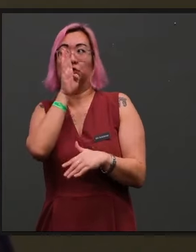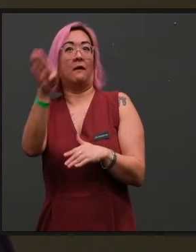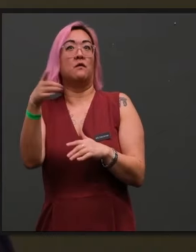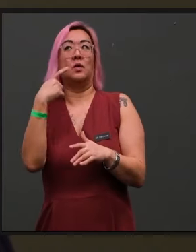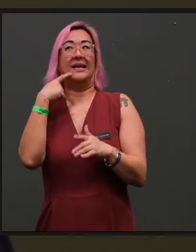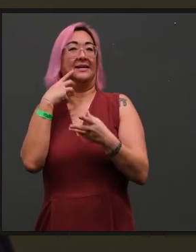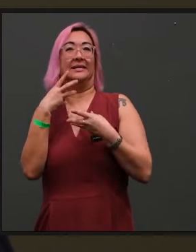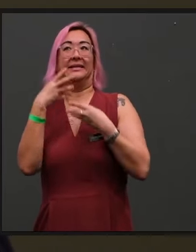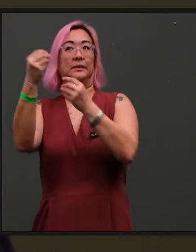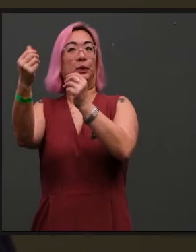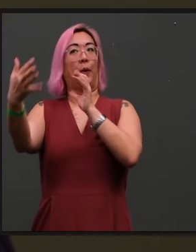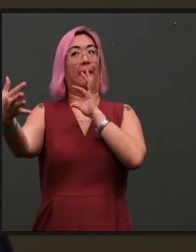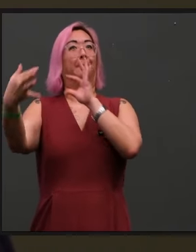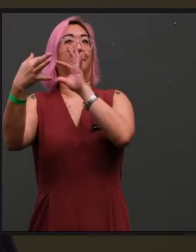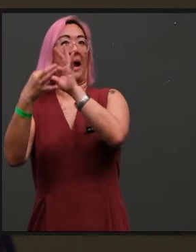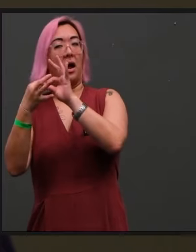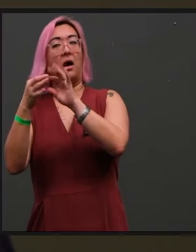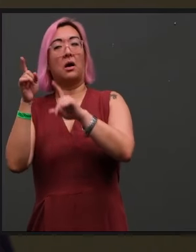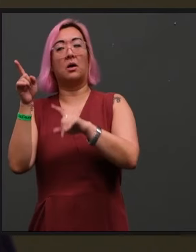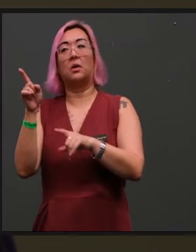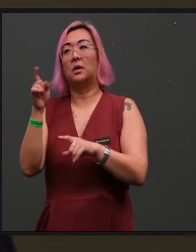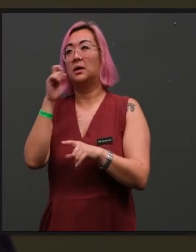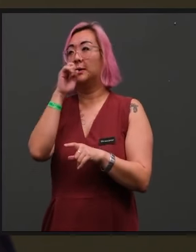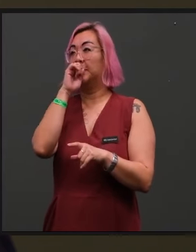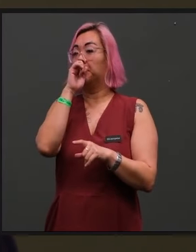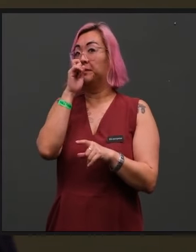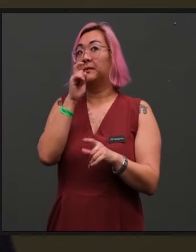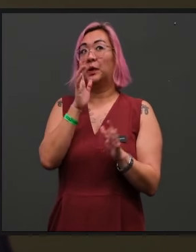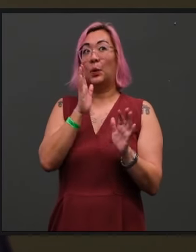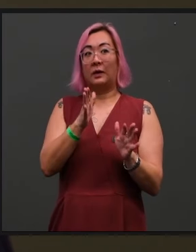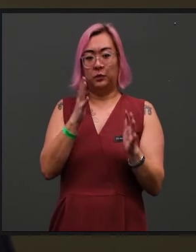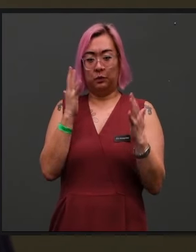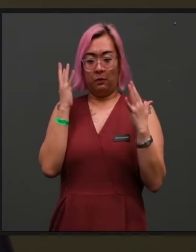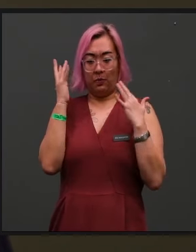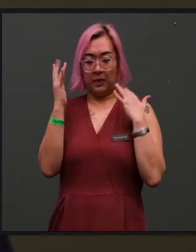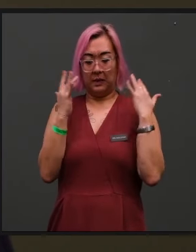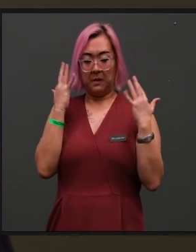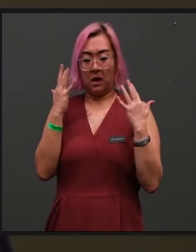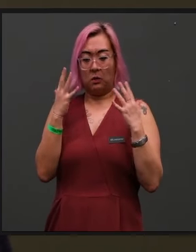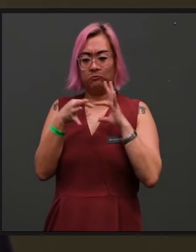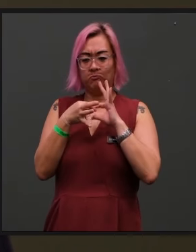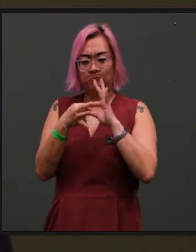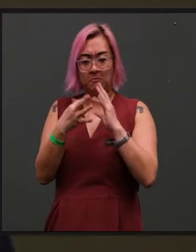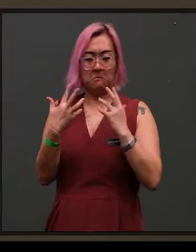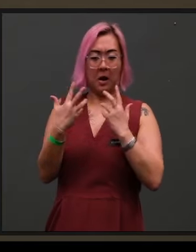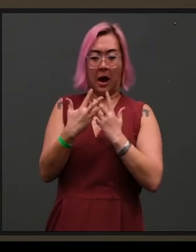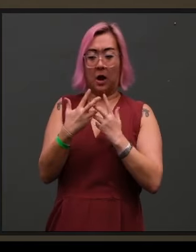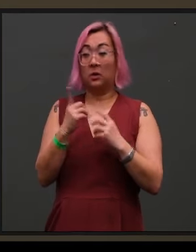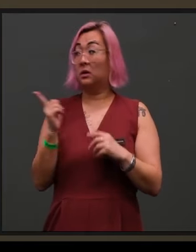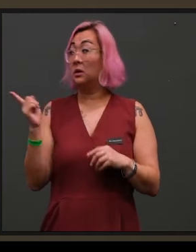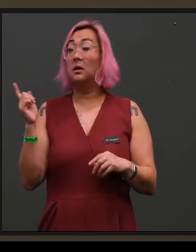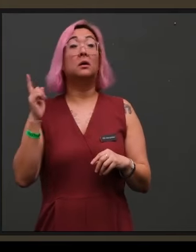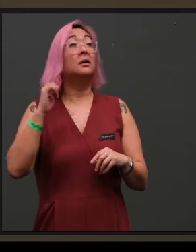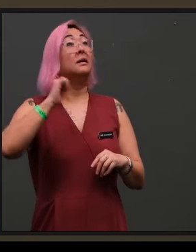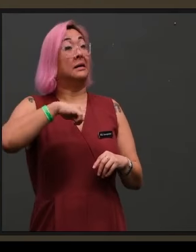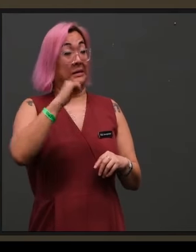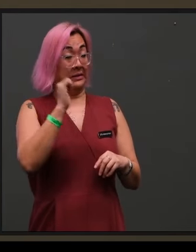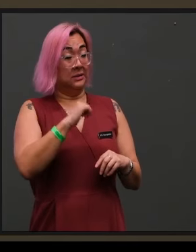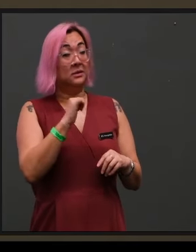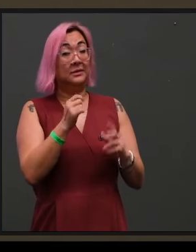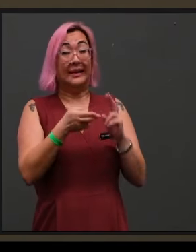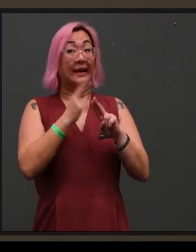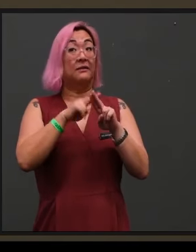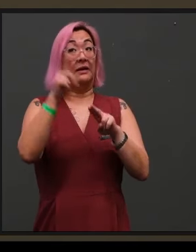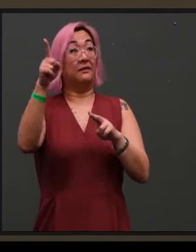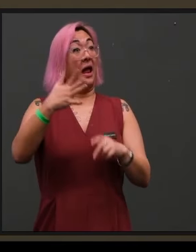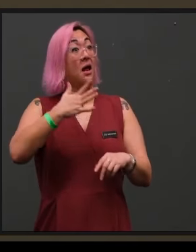and then you're off to the races, right? Like you actually have to think about. Even if they like it, like the timing might not match up for them, or they might